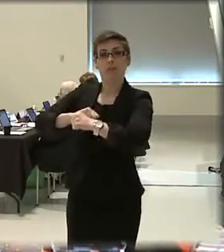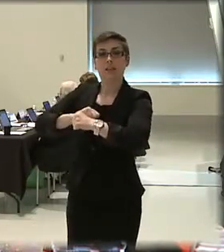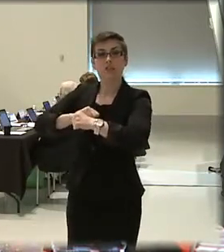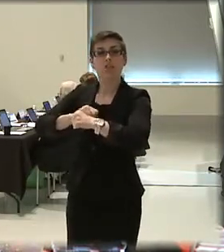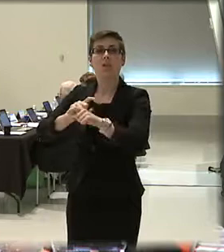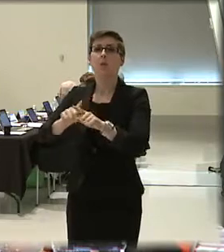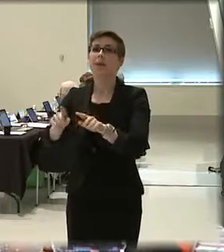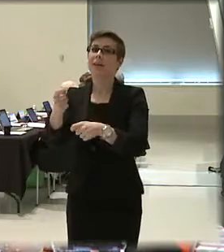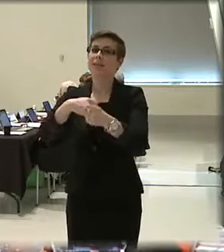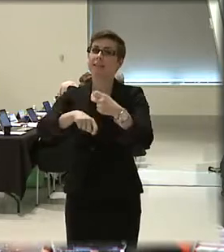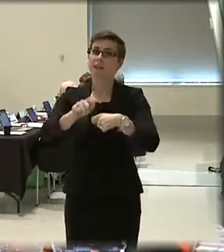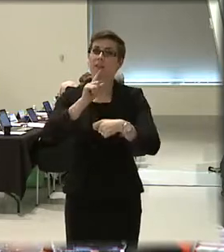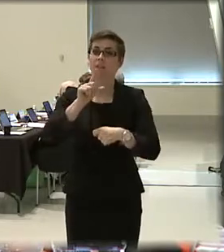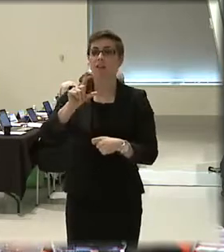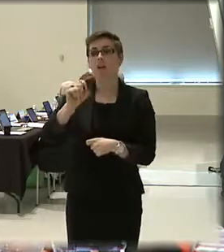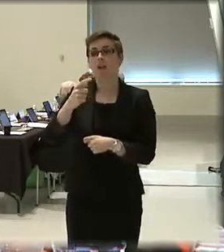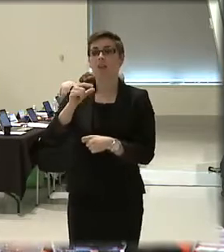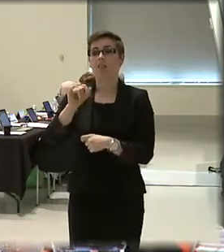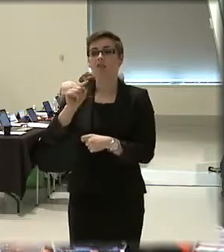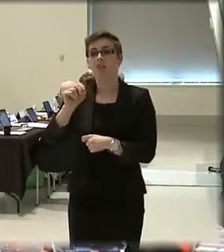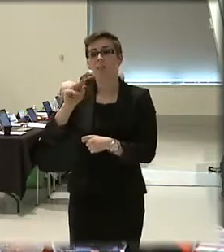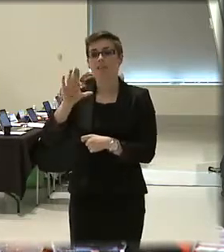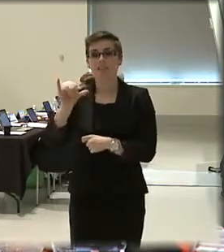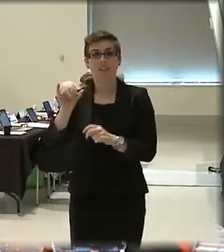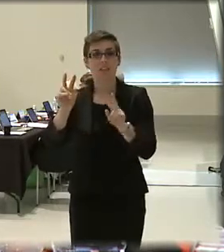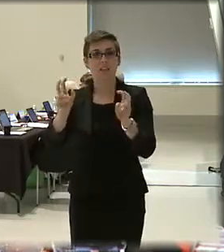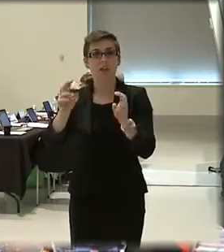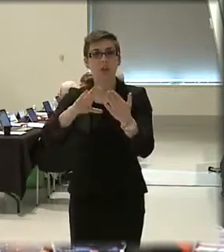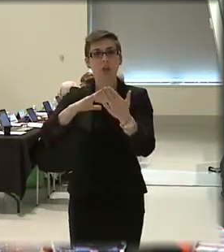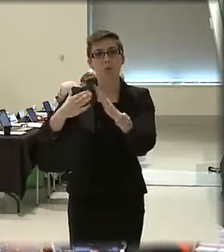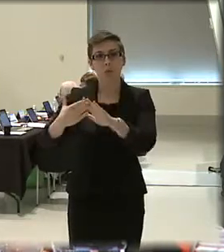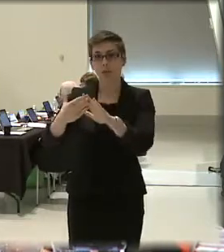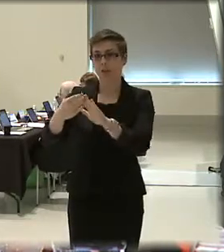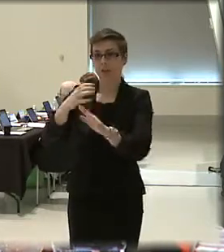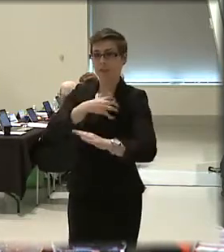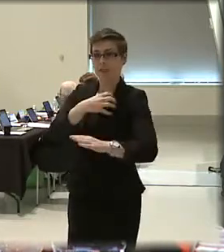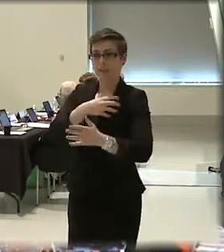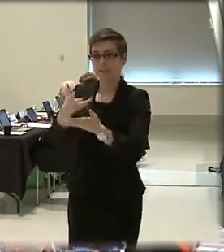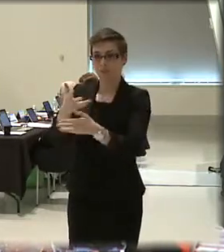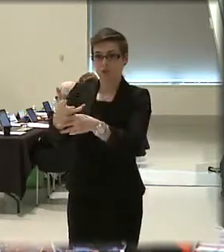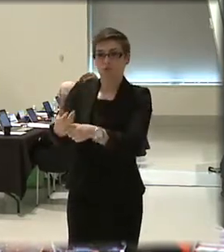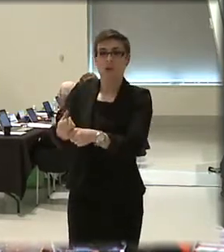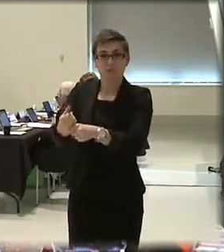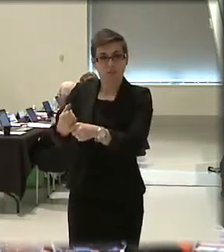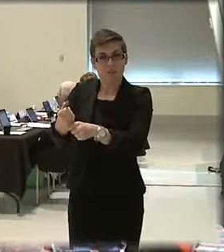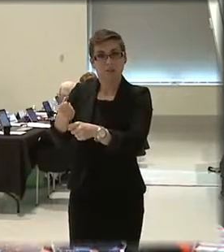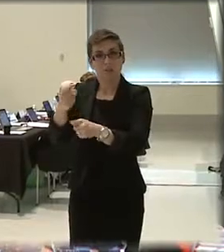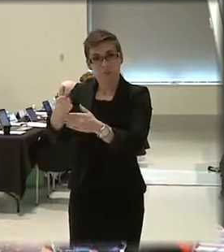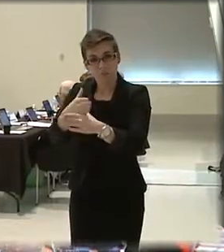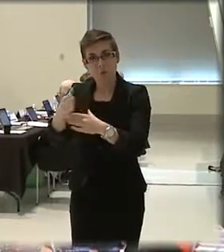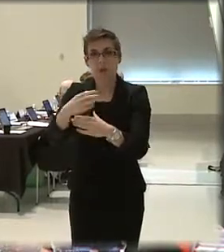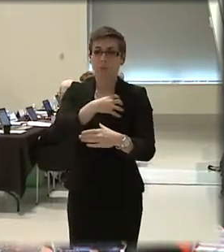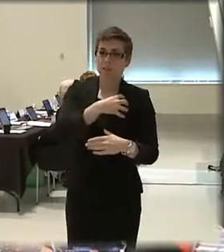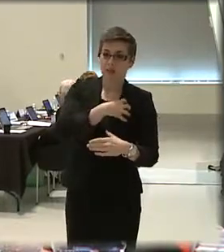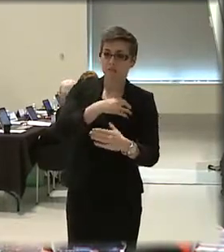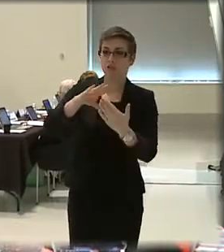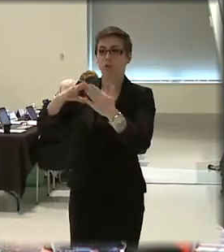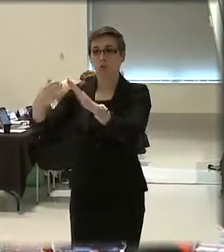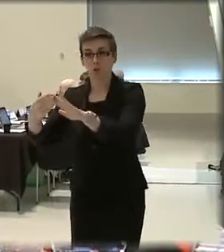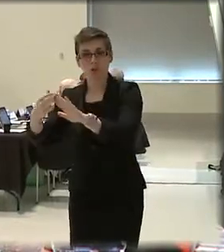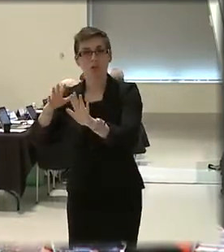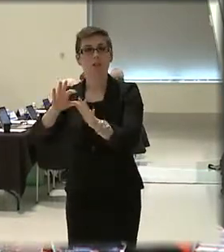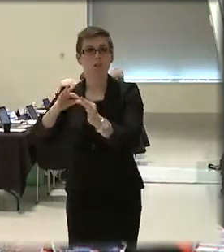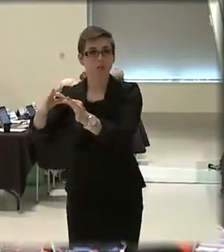of legitimacy, community policing, trust across community and police officers. So my question is, how do you prevent